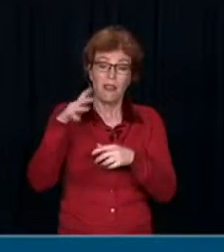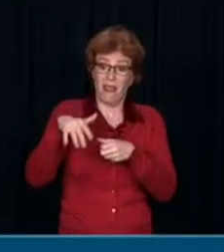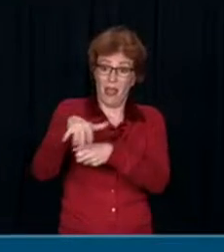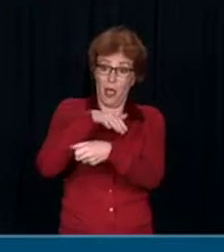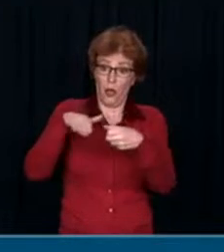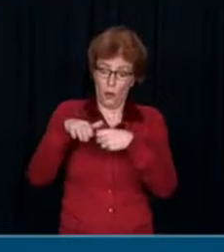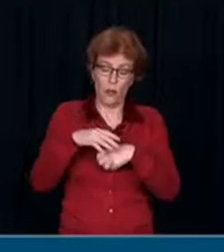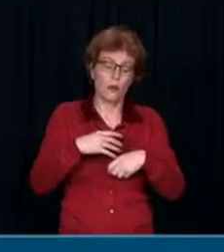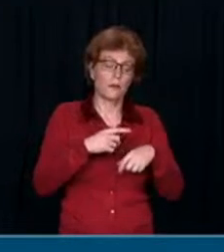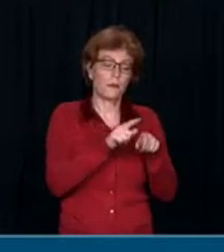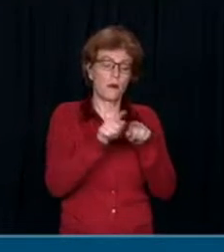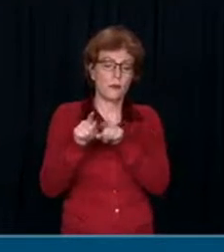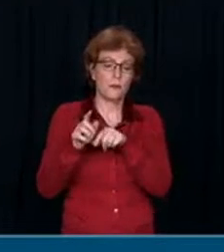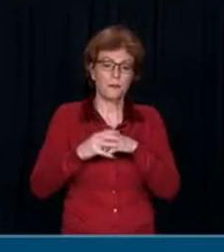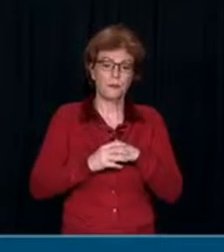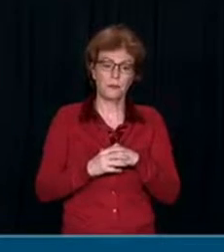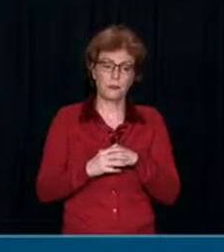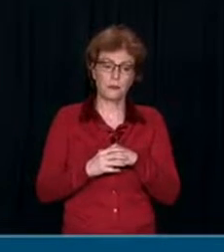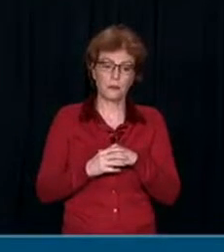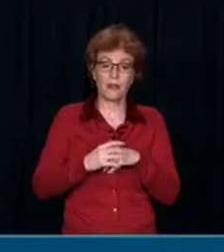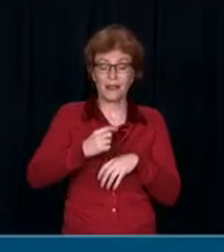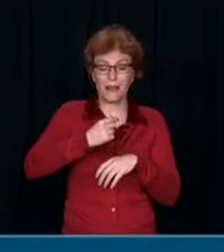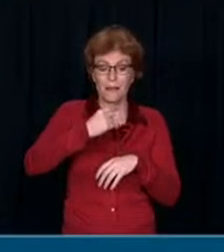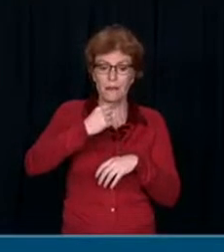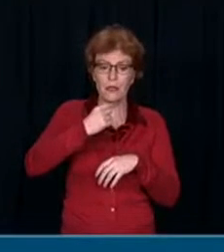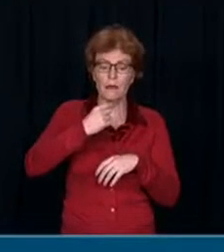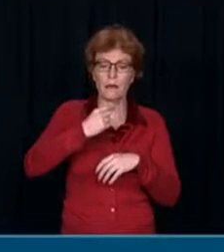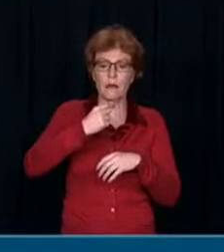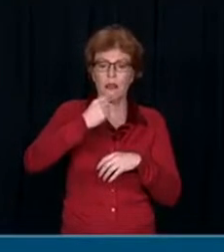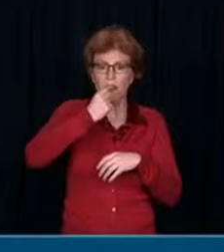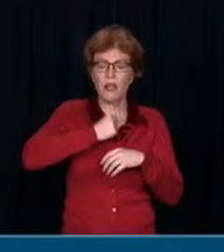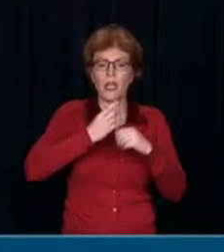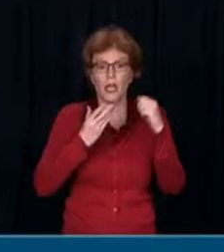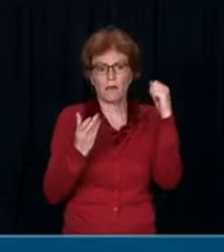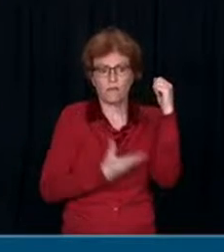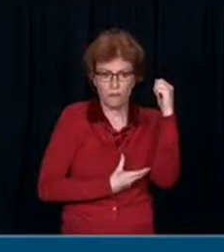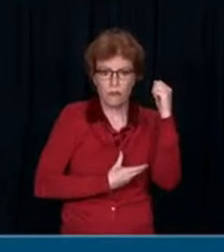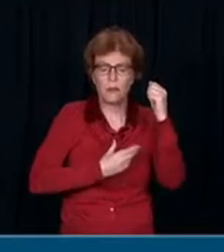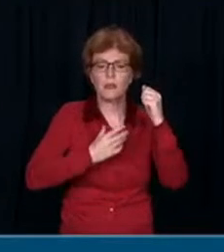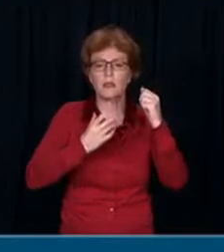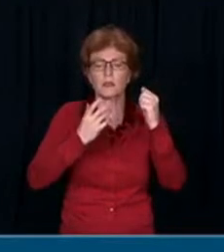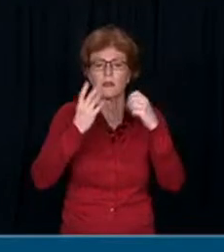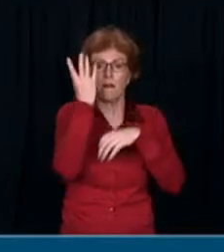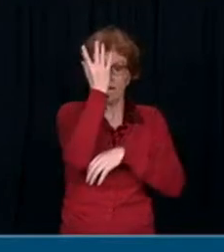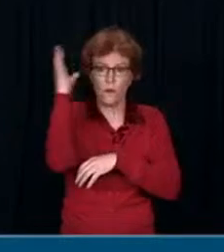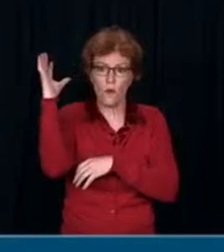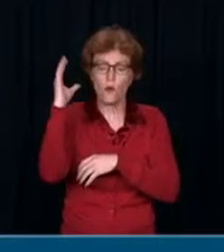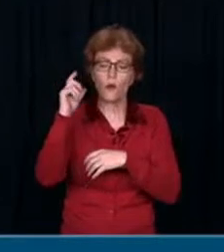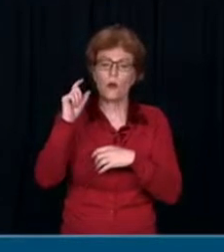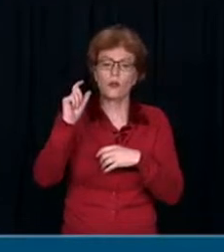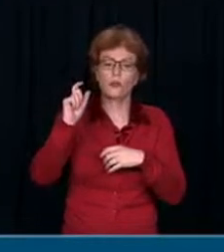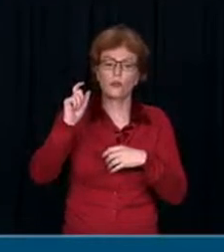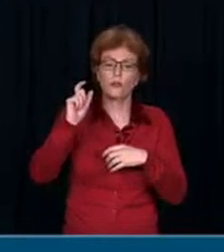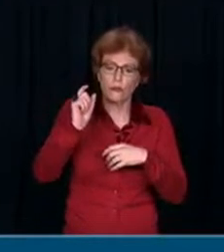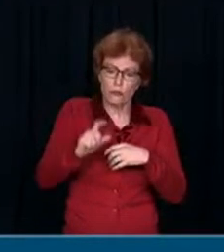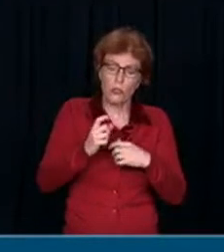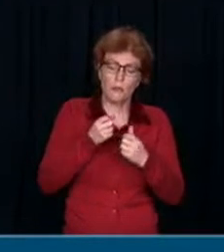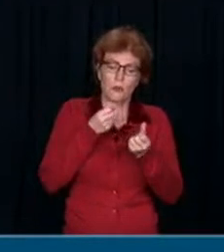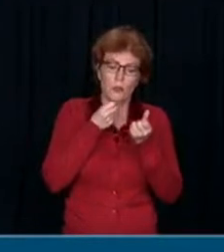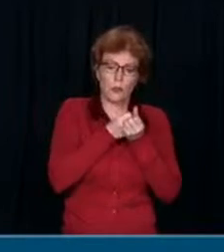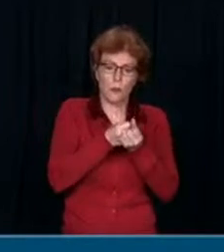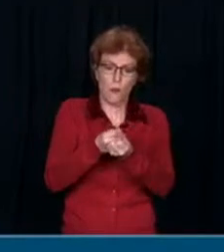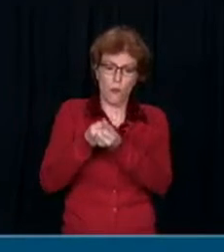And the thinning of the forests, we should be able to